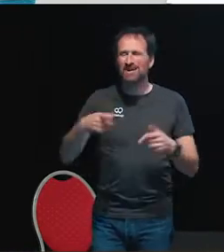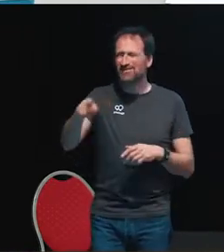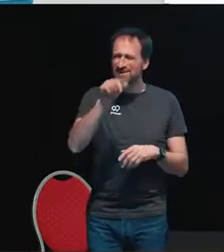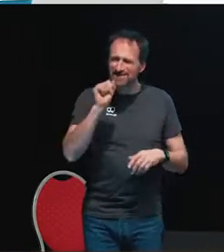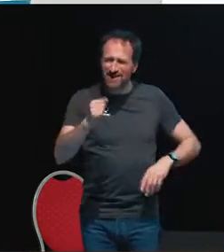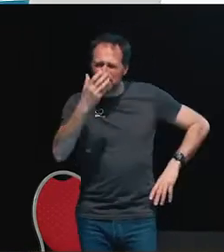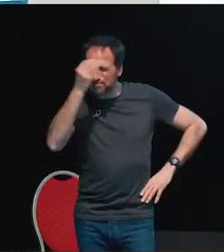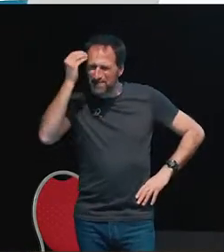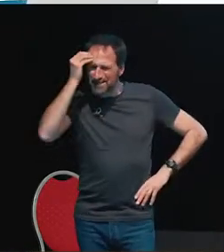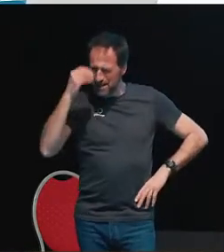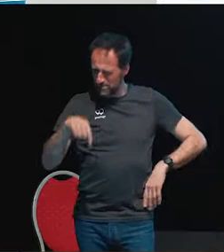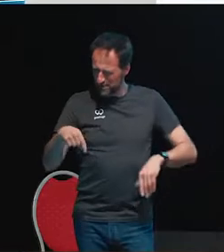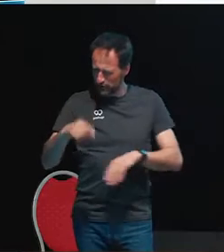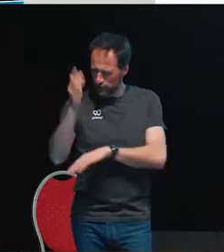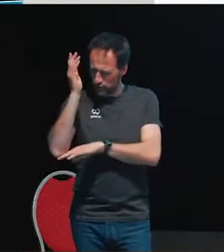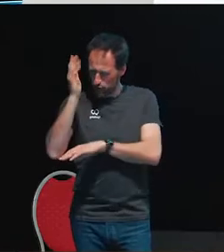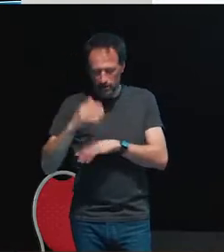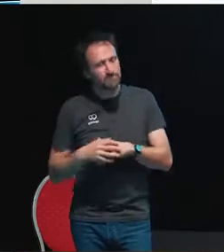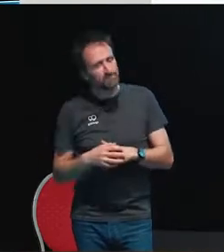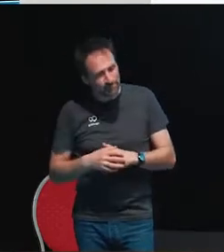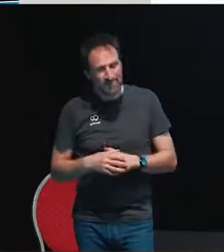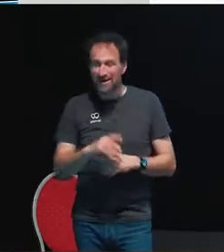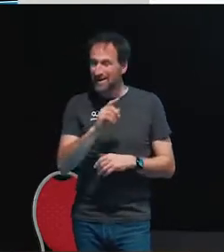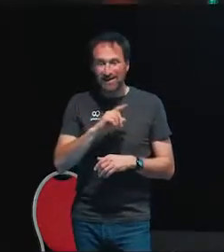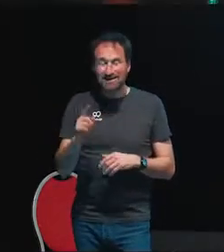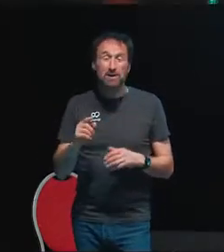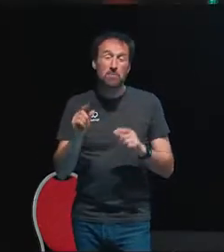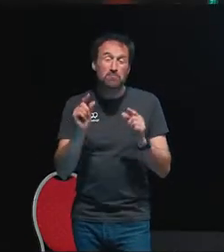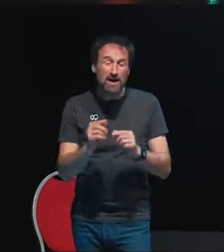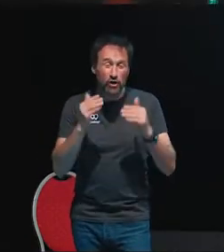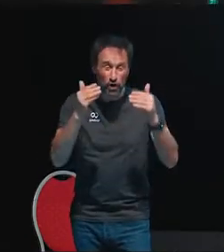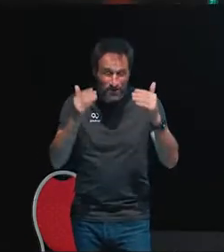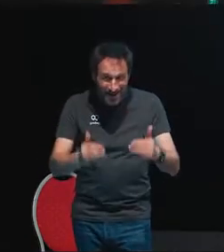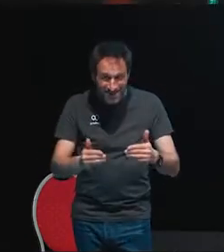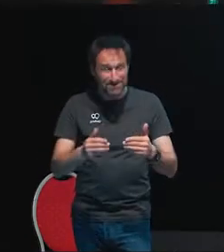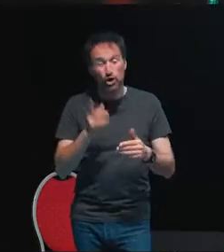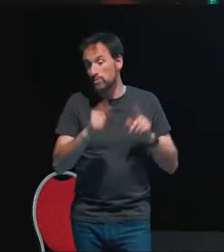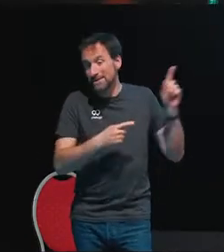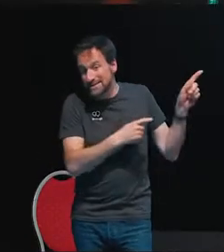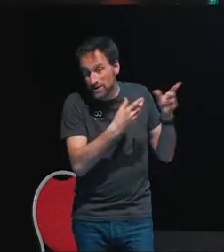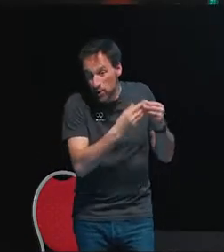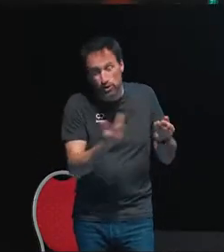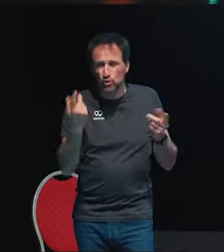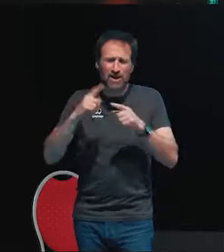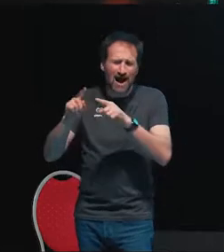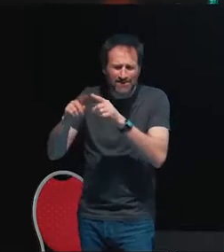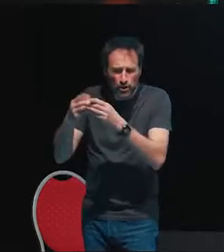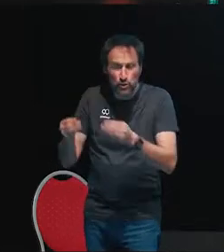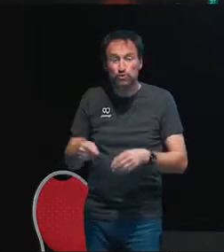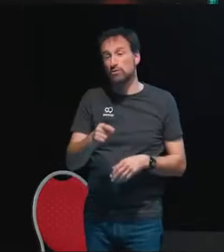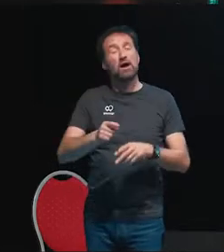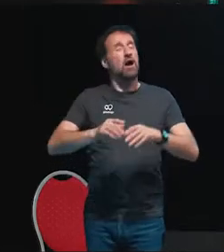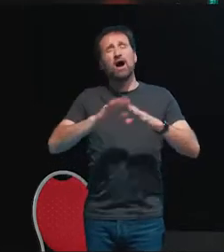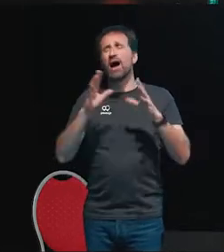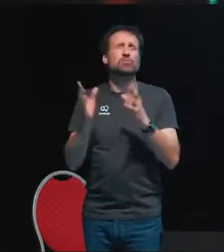not that I think that micro front-ends whether it's the solution or any other solution is absolutely the right choice for